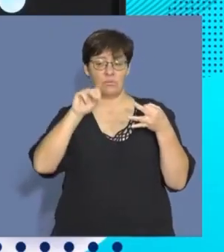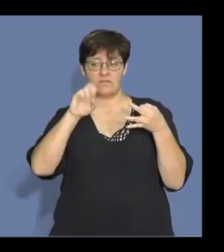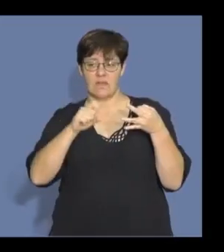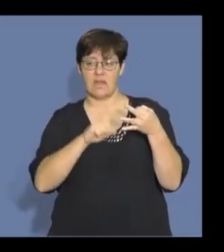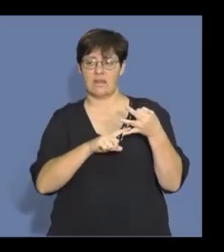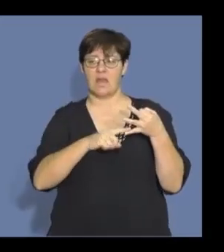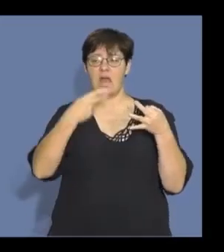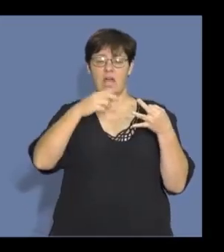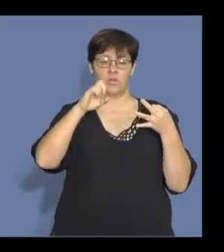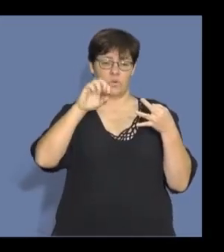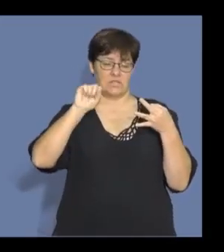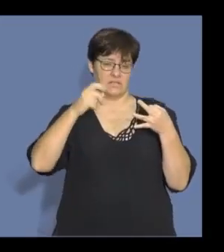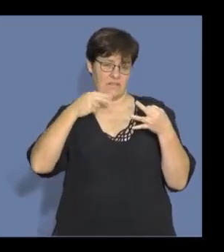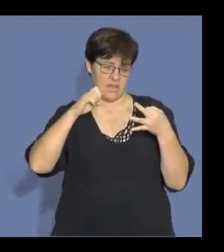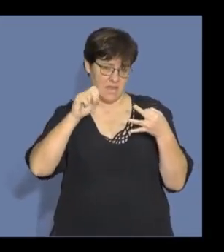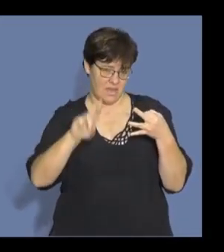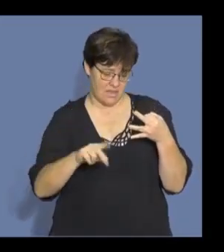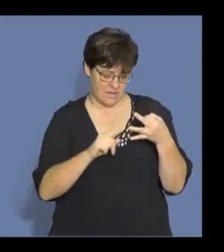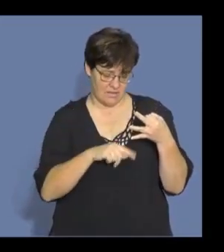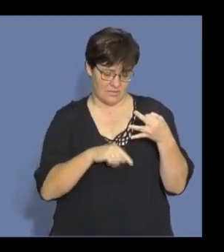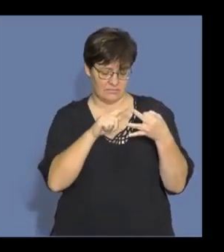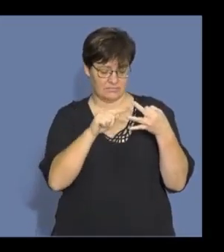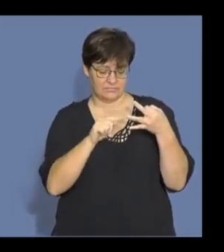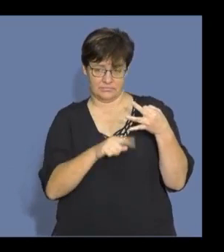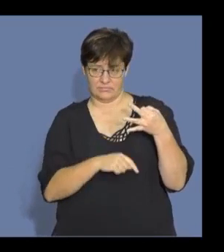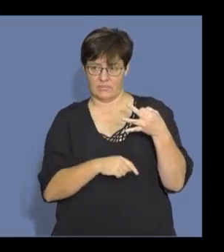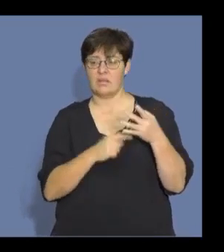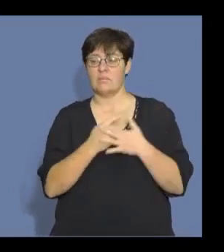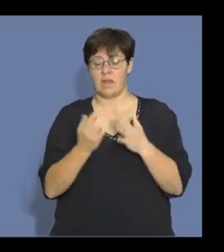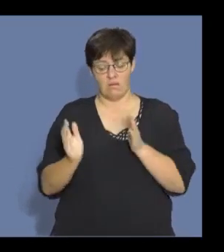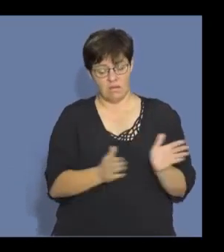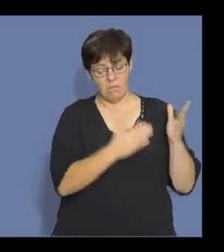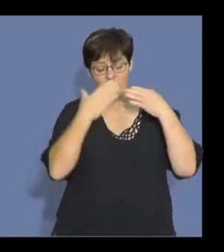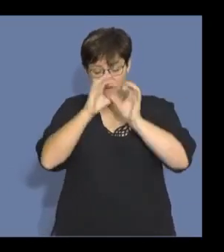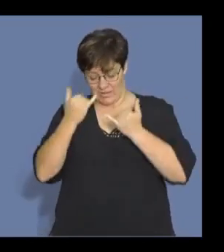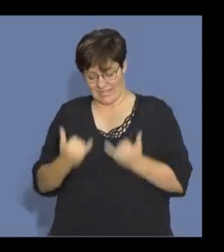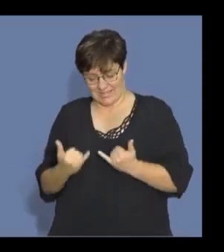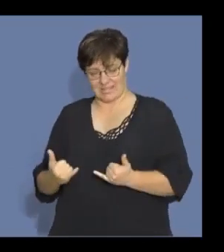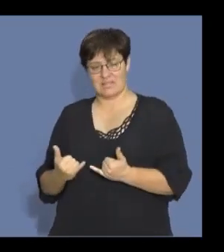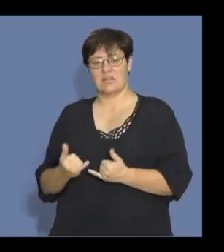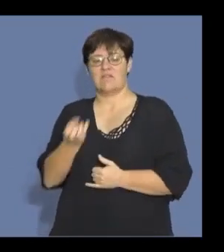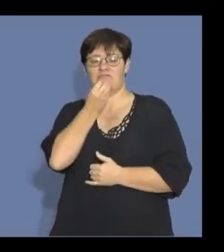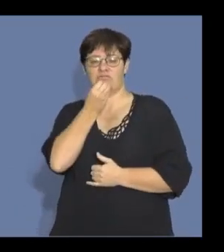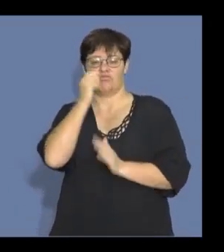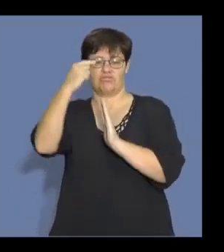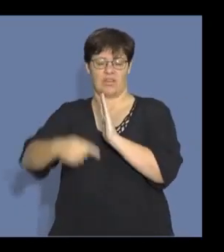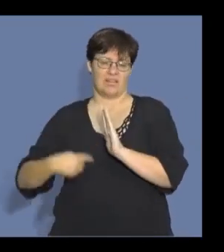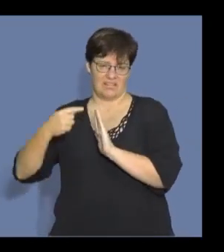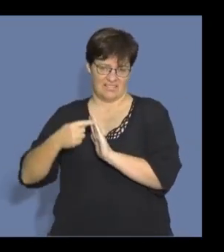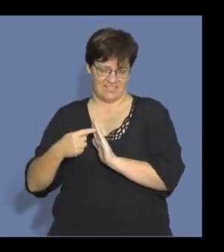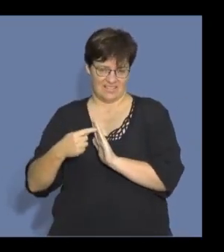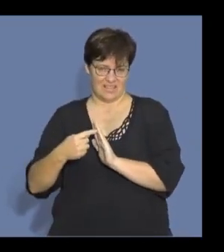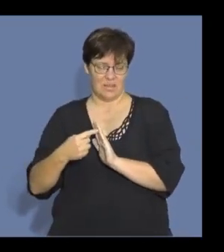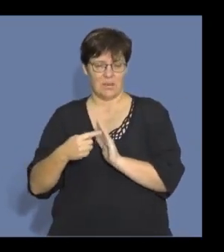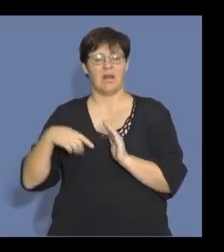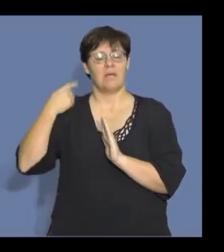hydrosphere. Finally, the focus of this lesson would be on the nutrient cycle. Again, the nutrient cycle is a repeated